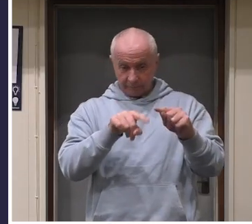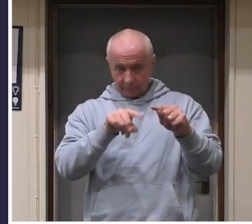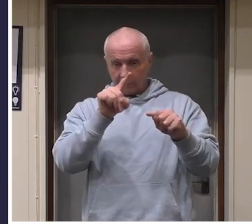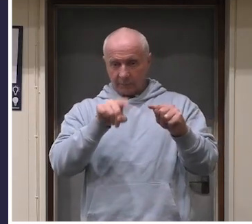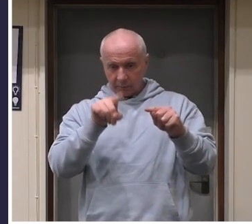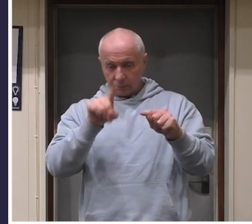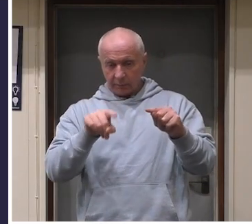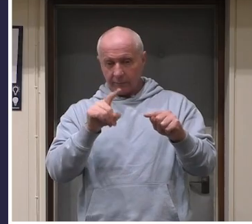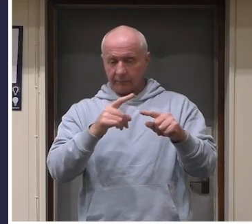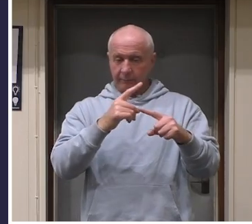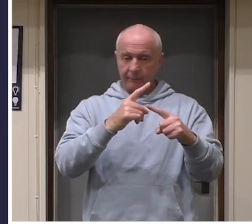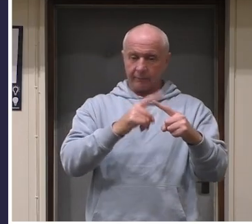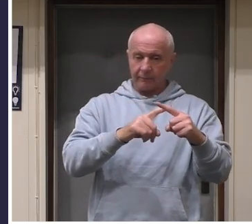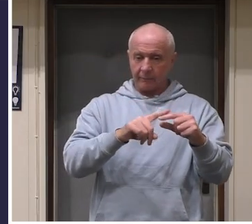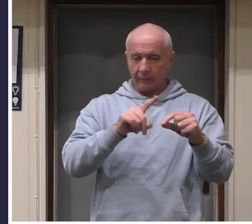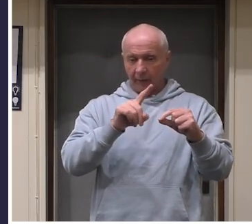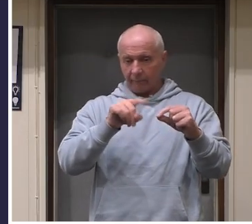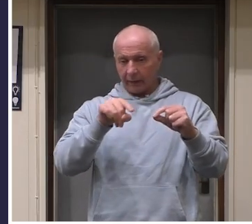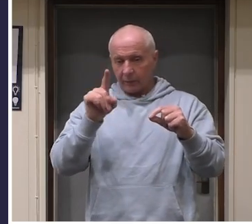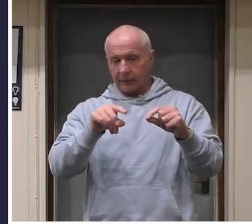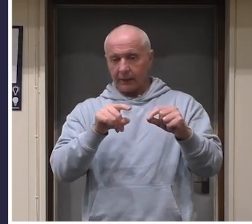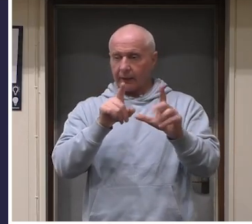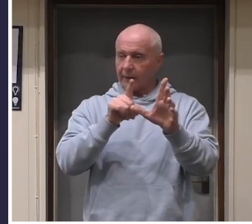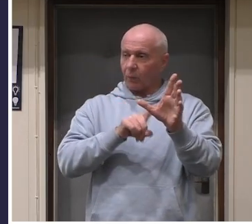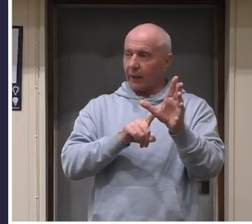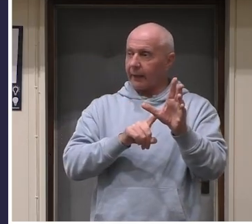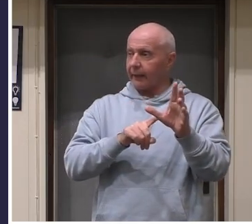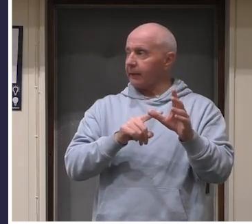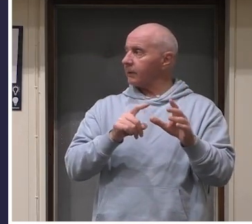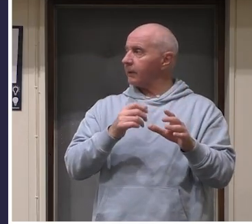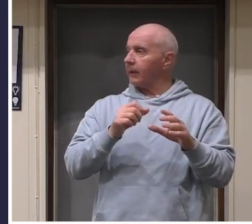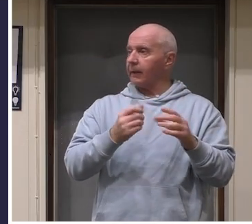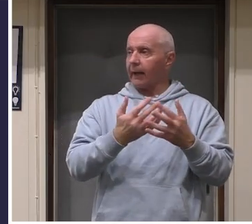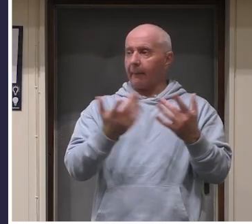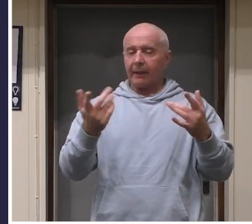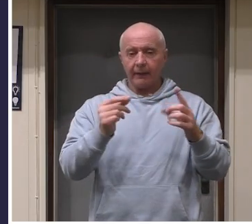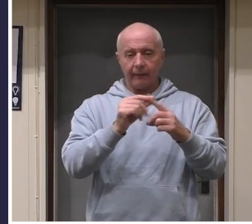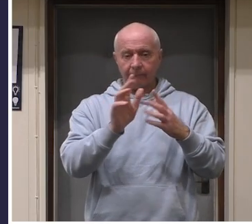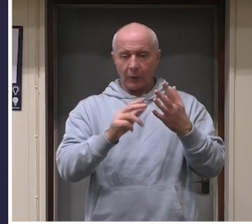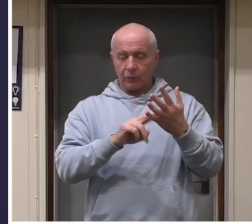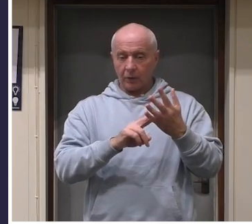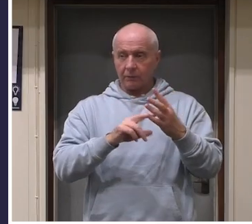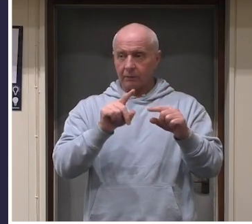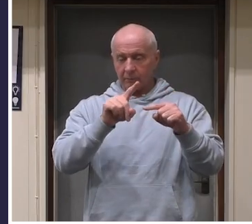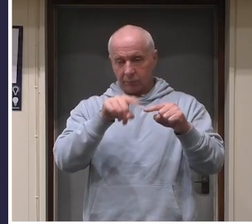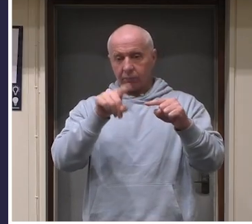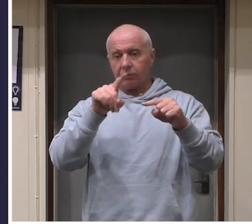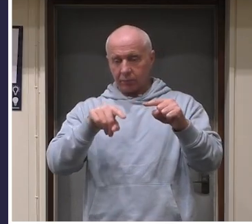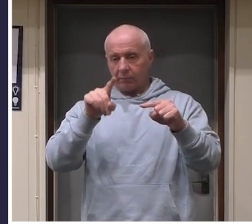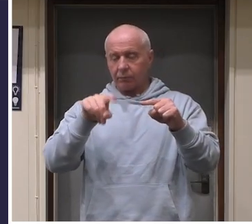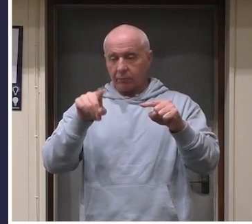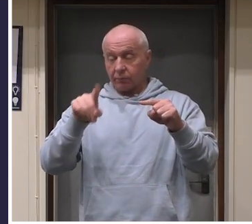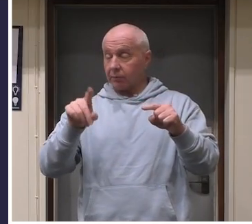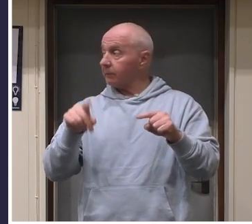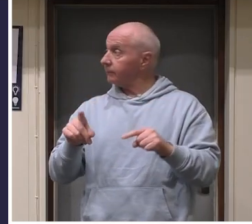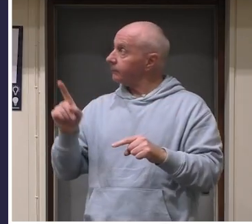on the x-axis is frequency, and on the y-axis is the amplitude, the number of photons at that frequency. And you would